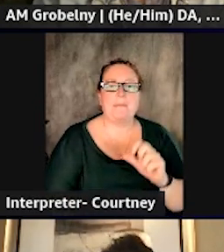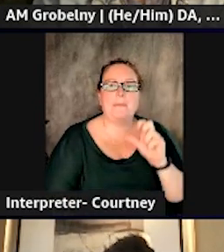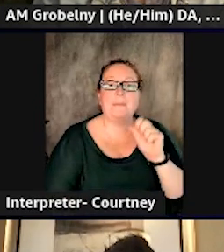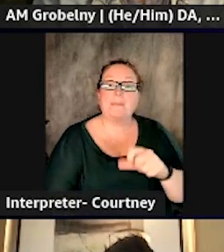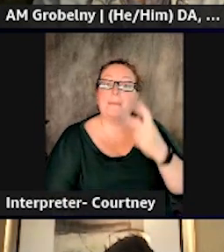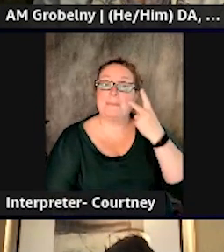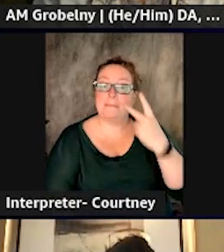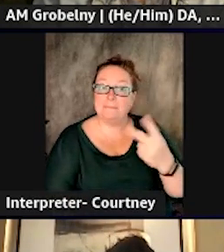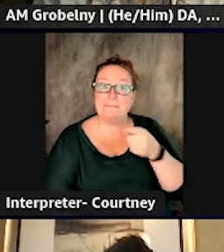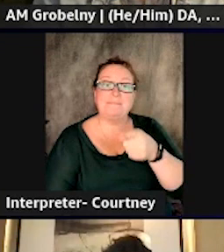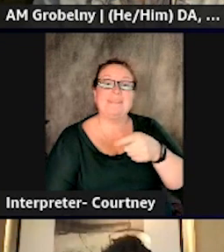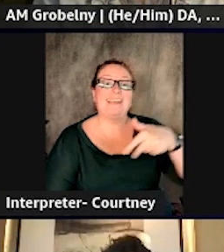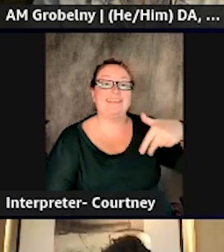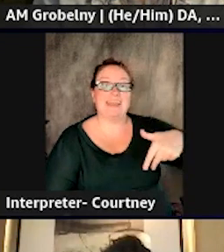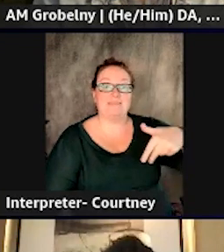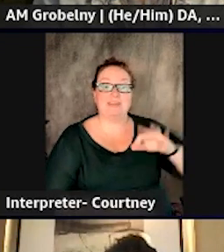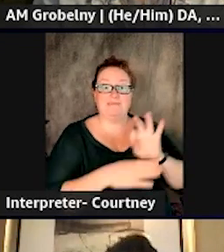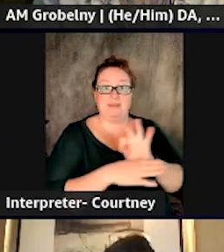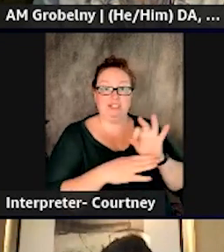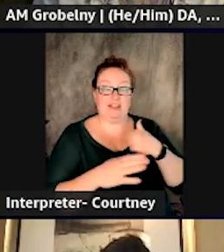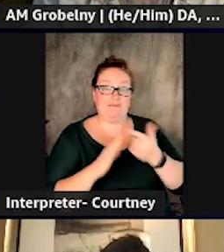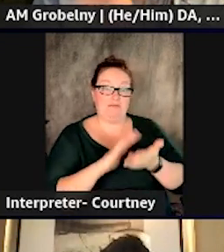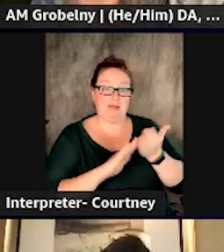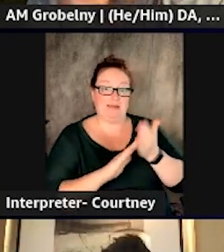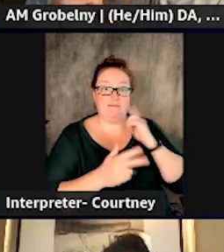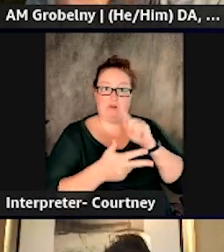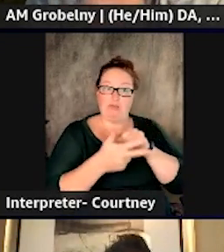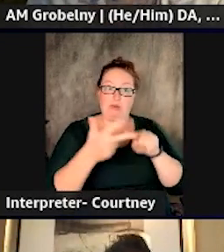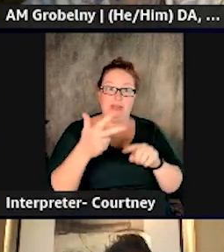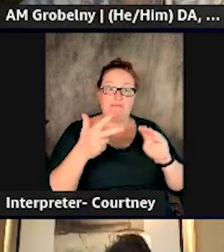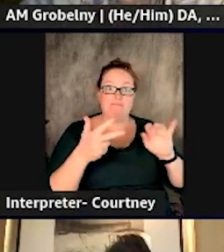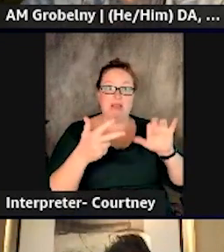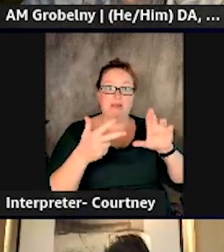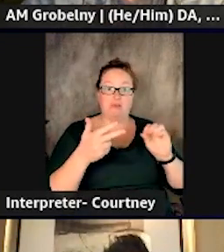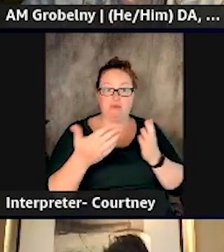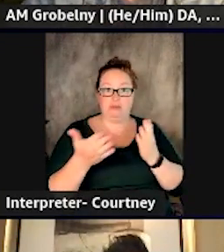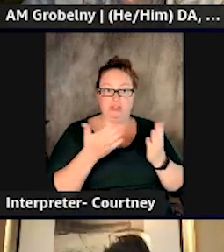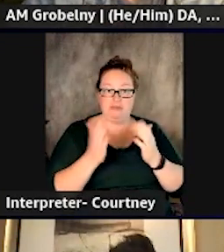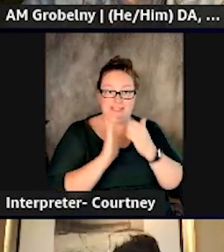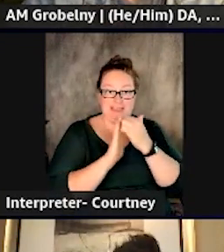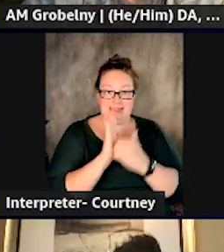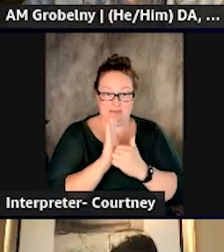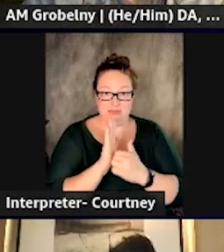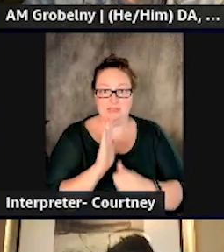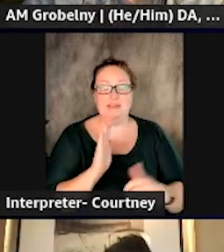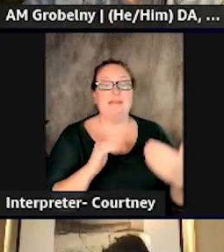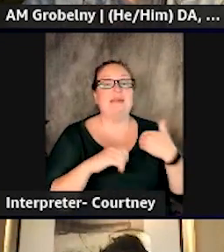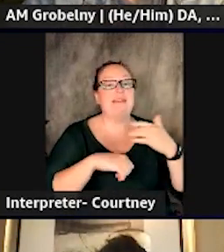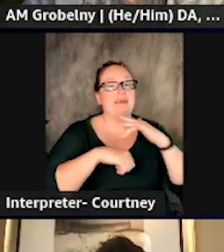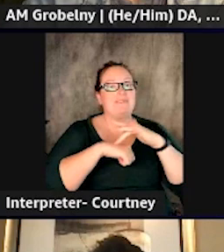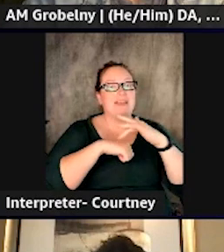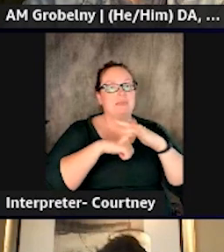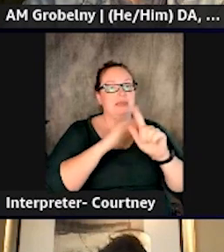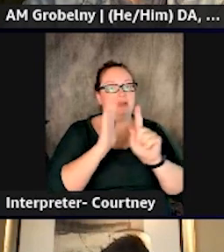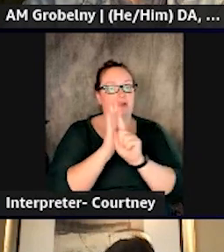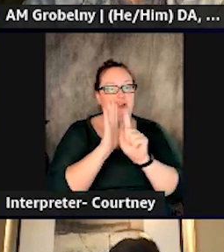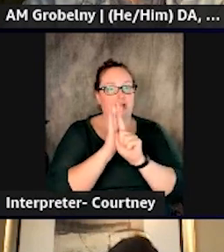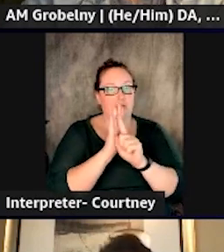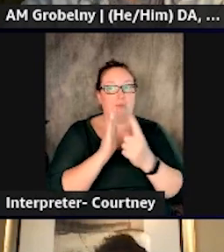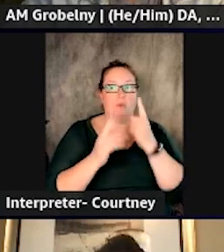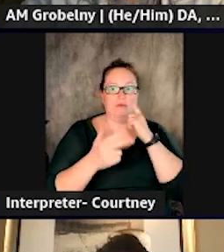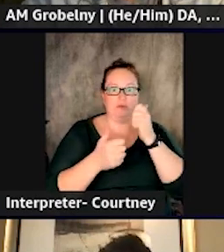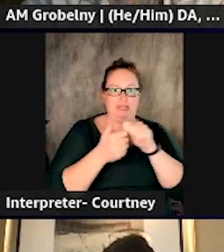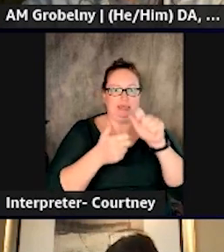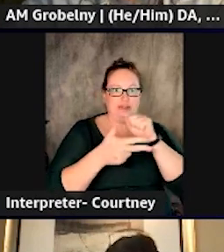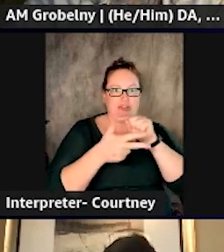is a Lambda function I have running in 3 of my microservice accounts. And I have an availability alarm, one for each account. I could